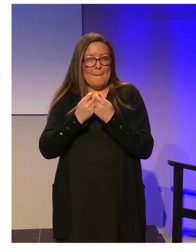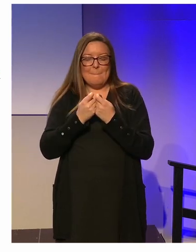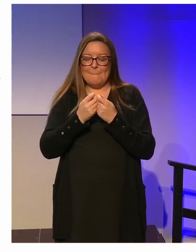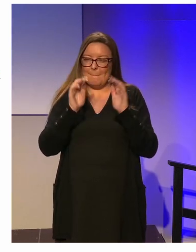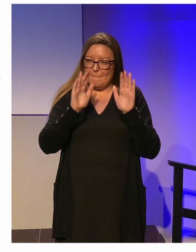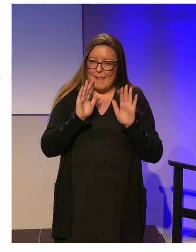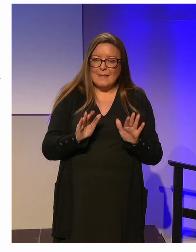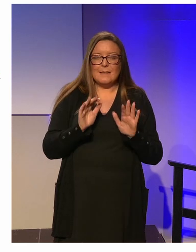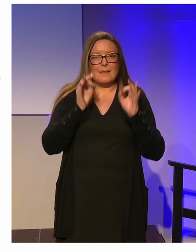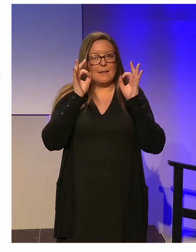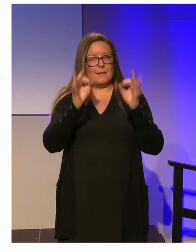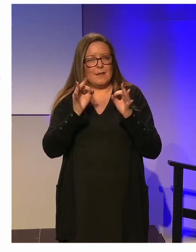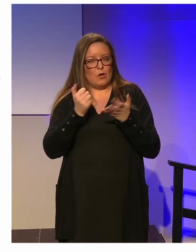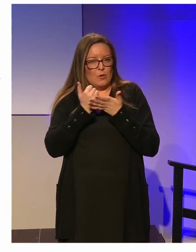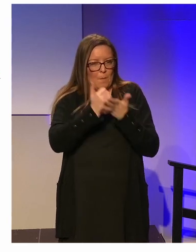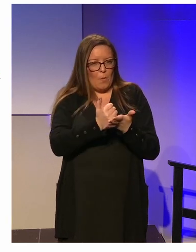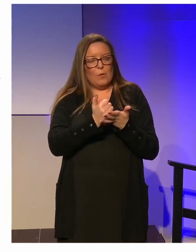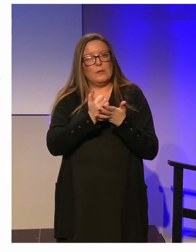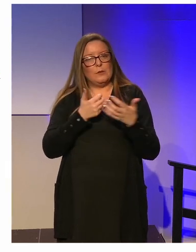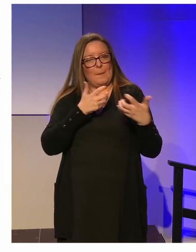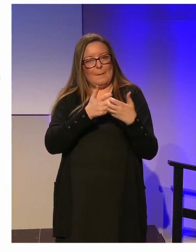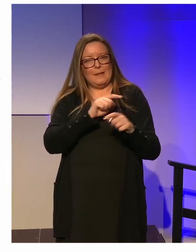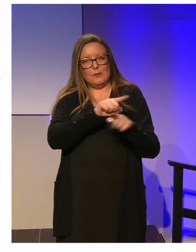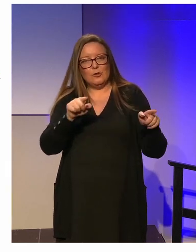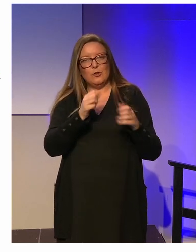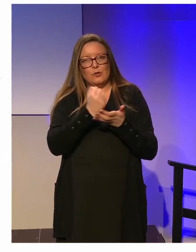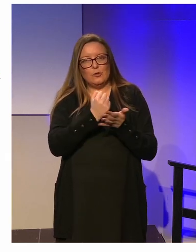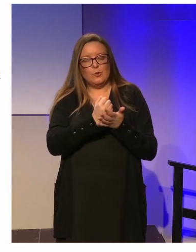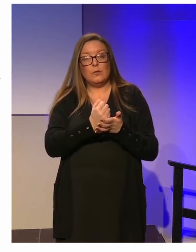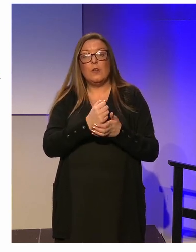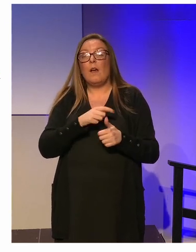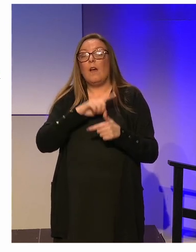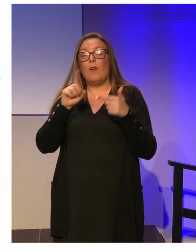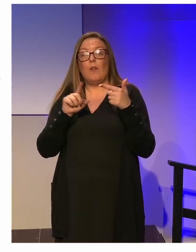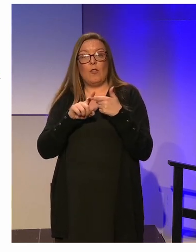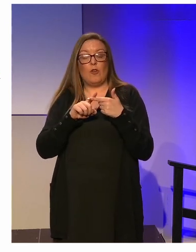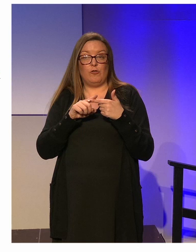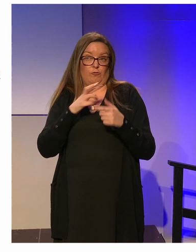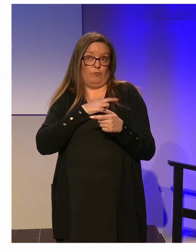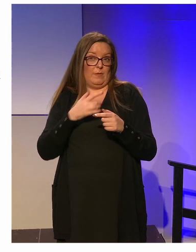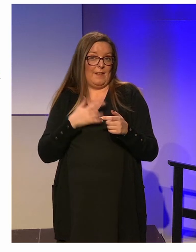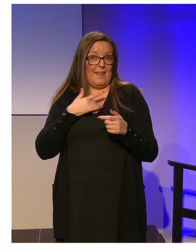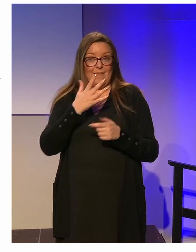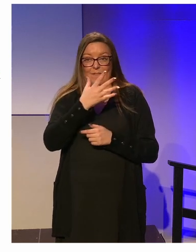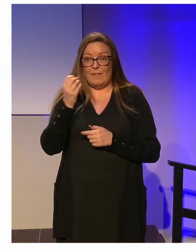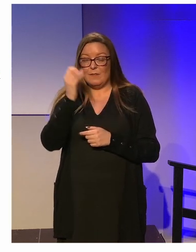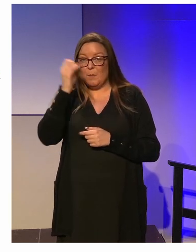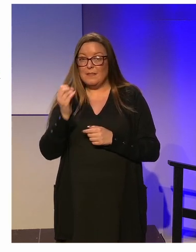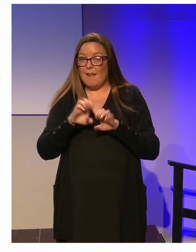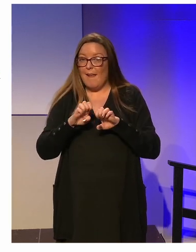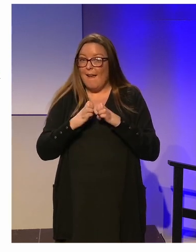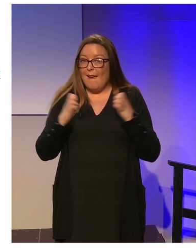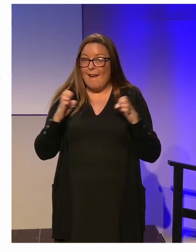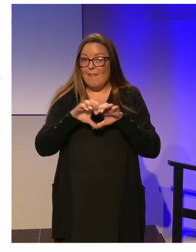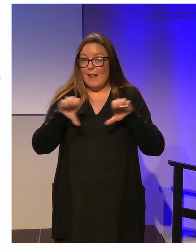managing that need of that range of students. The other, I suppose, reality is 50% of every classroom will have a